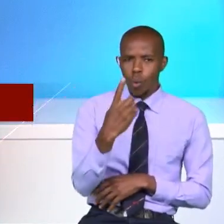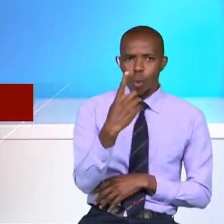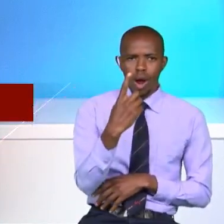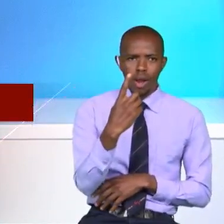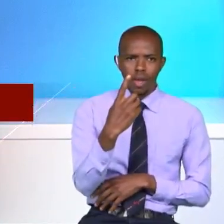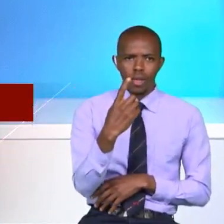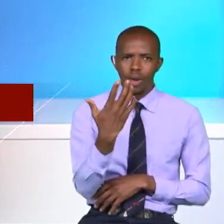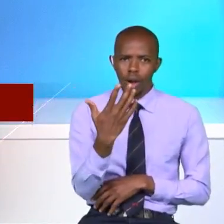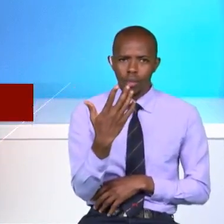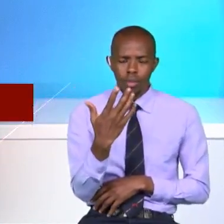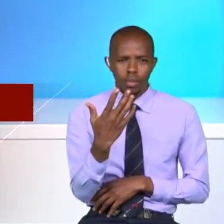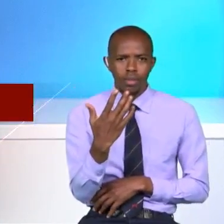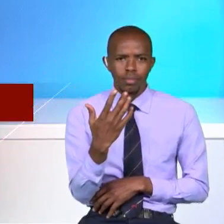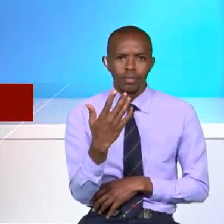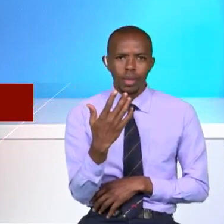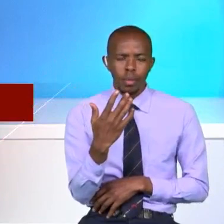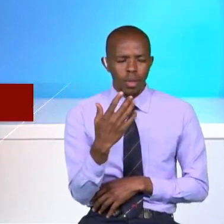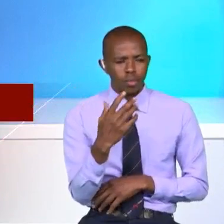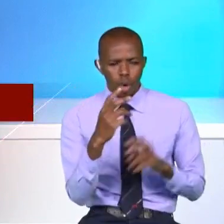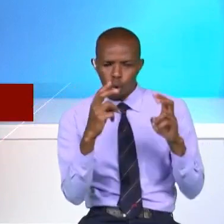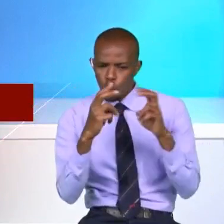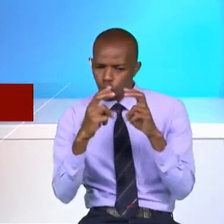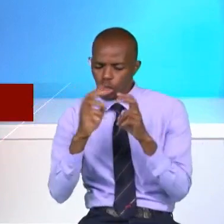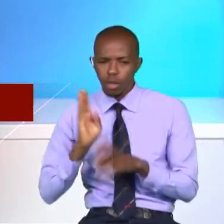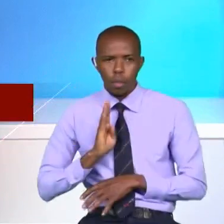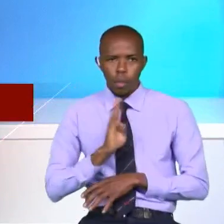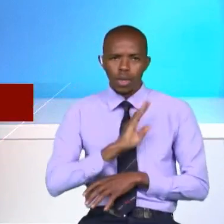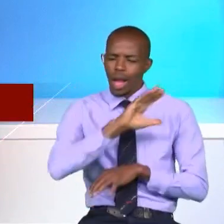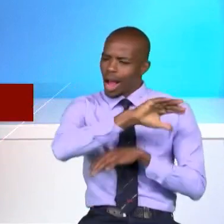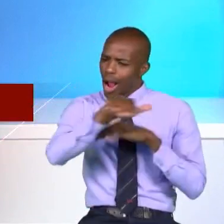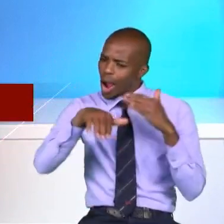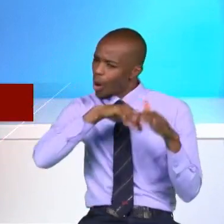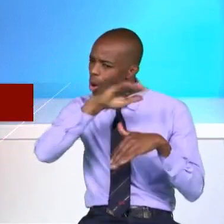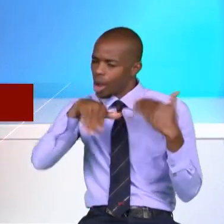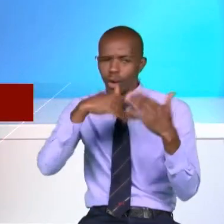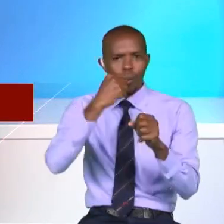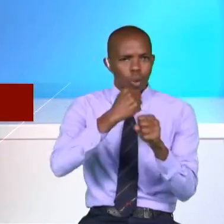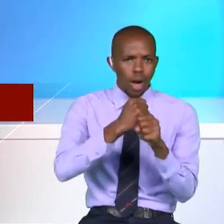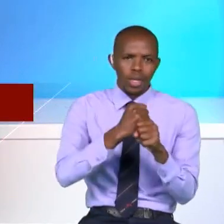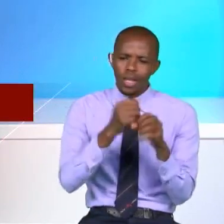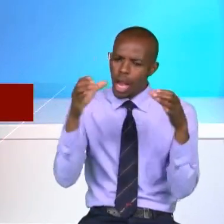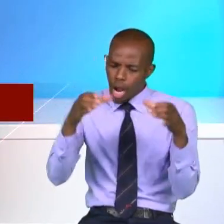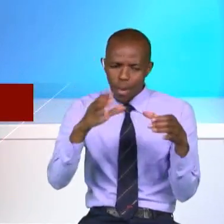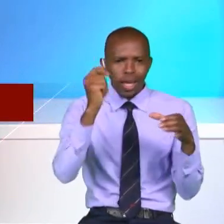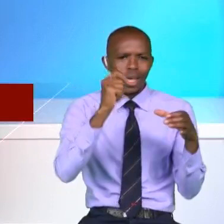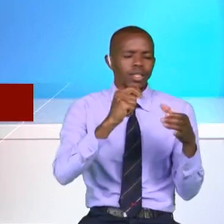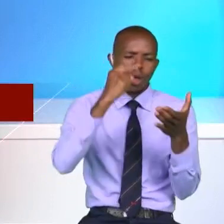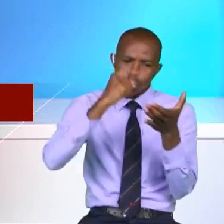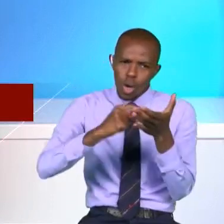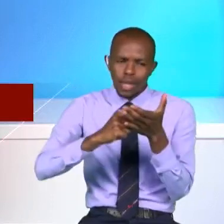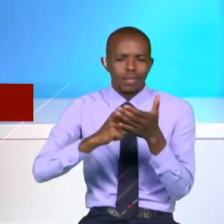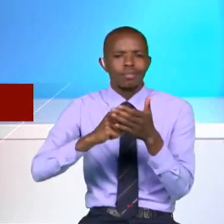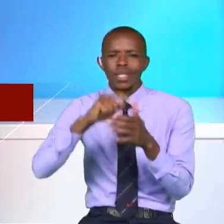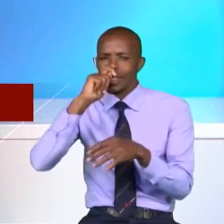I was going to pitch to a board for a consultancy. Mm. All the other work I've done for brands in Kenya, Uganda, Tanzania,